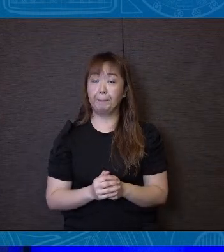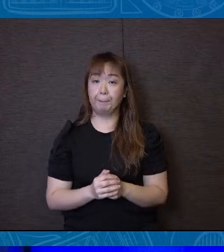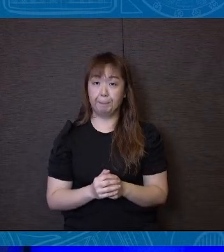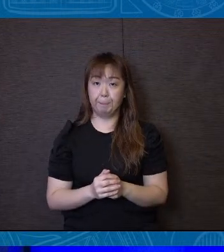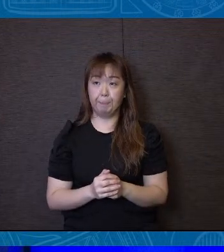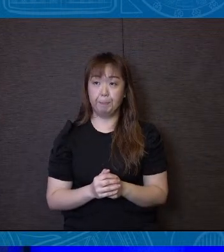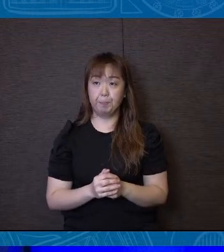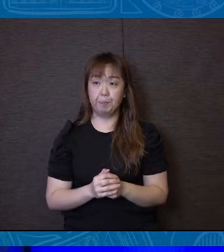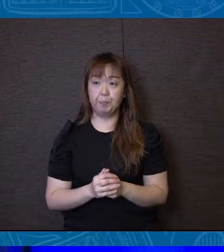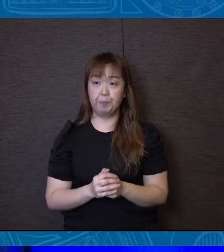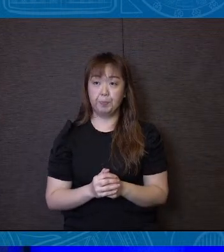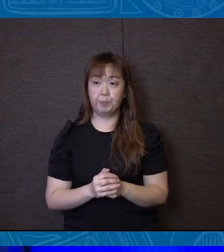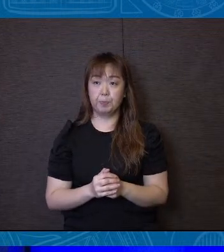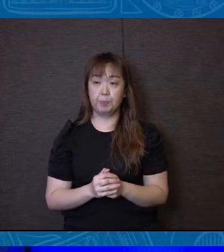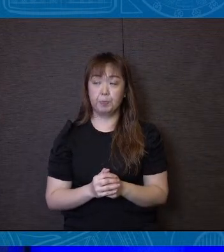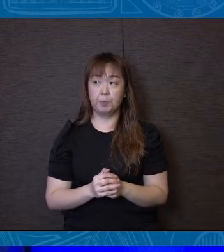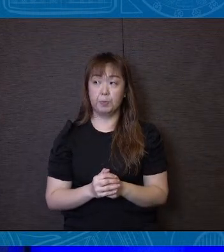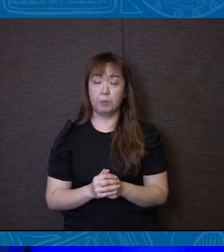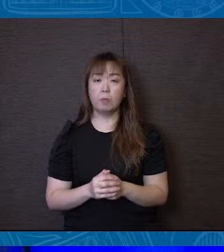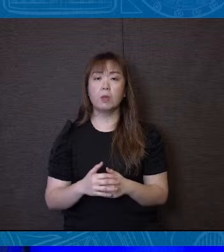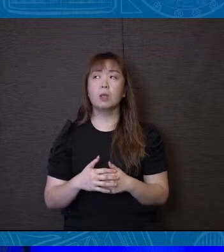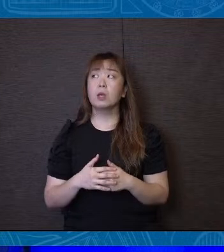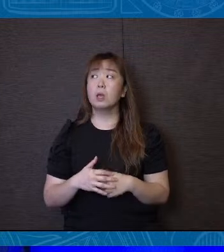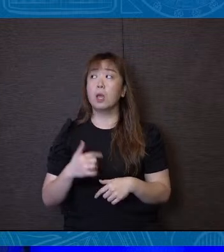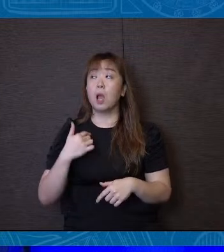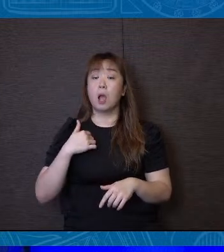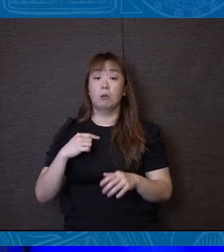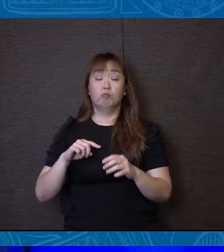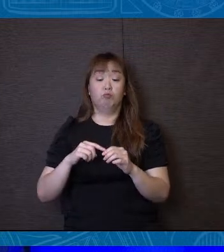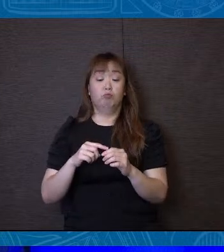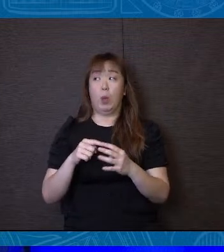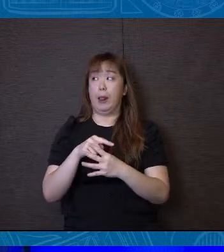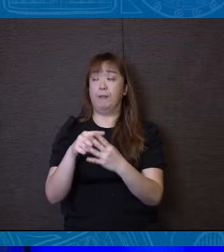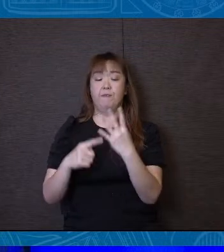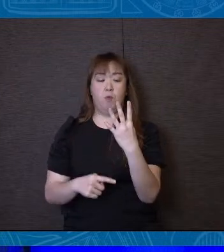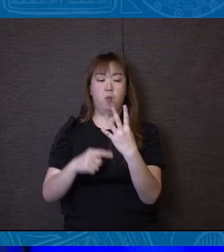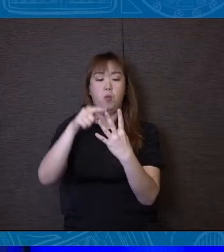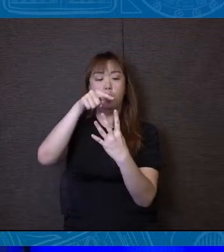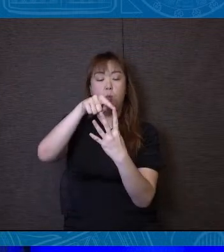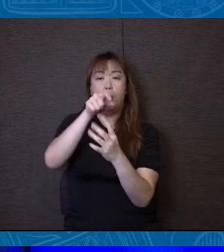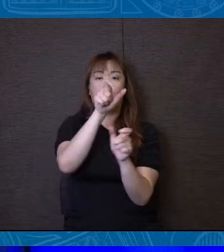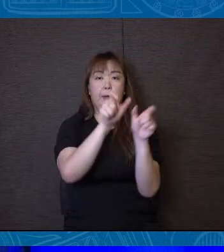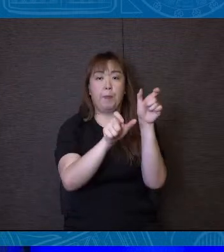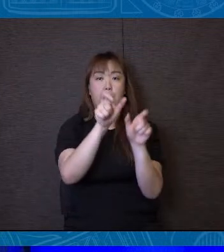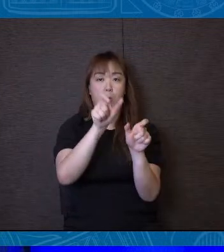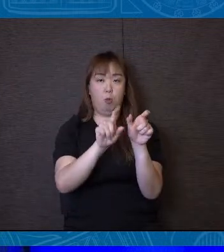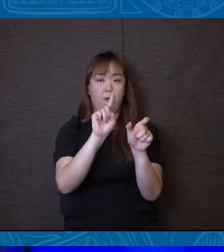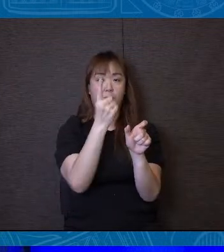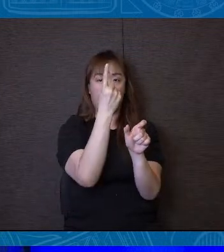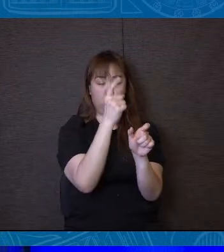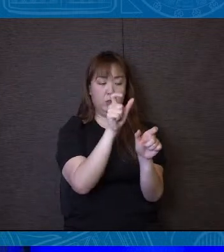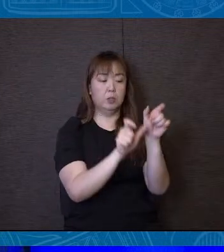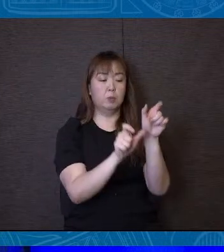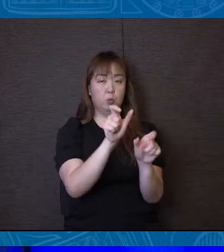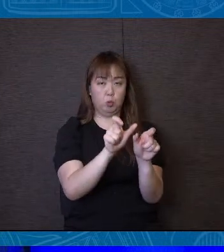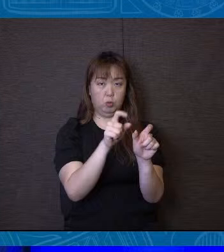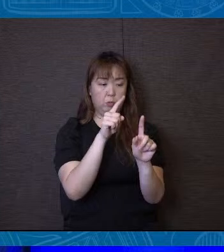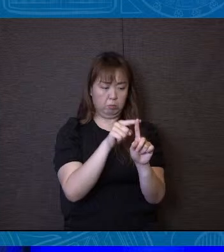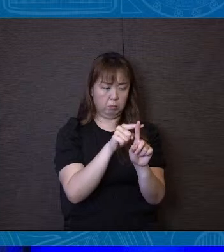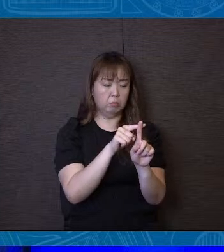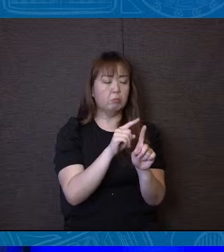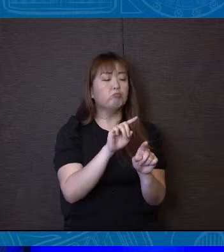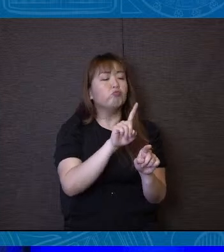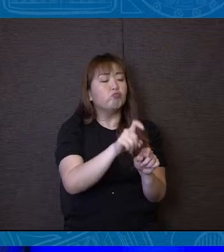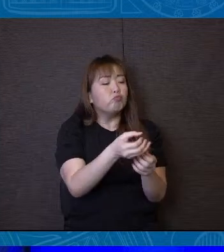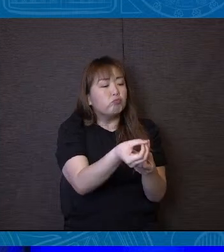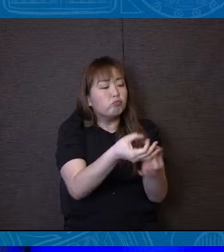our approach is starting from the people. It's a people-centric approach. We put the people in center, what they want from early